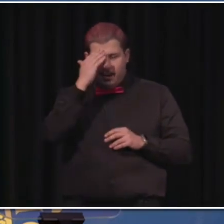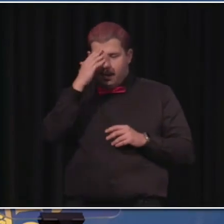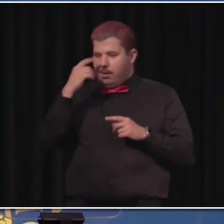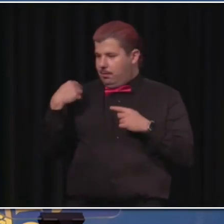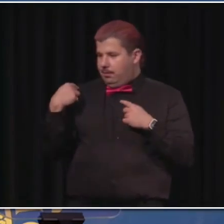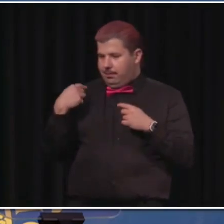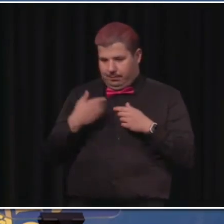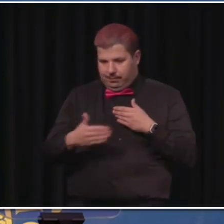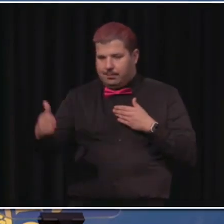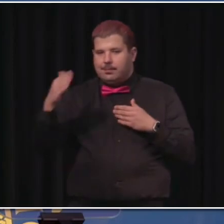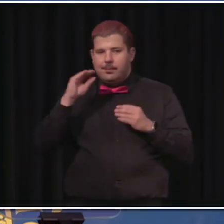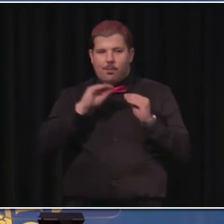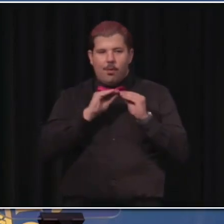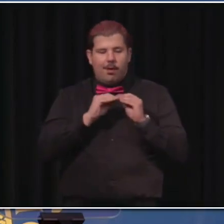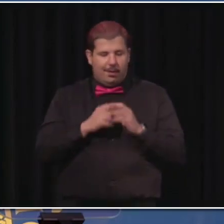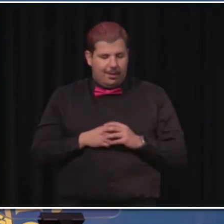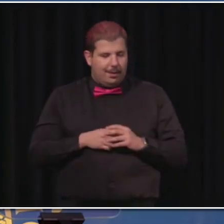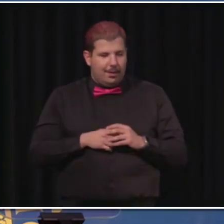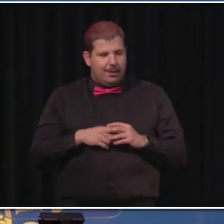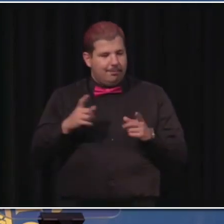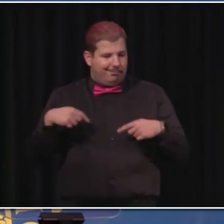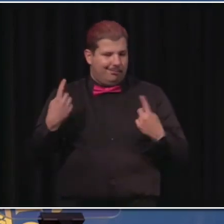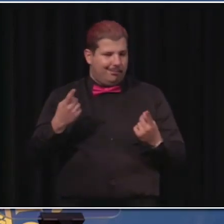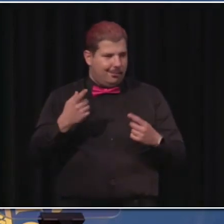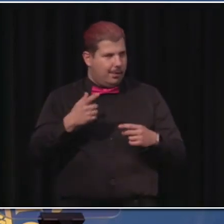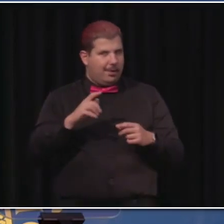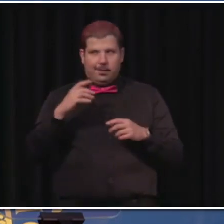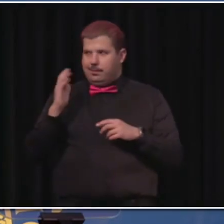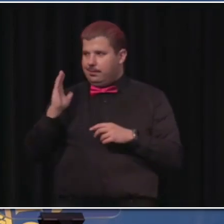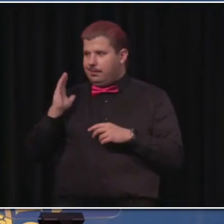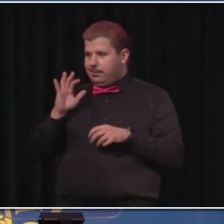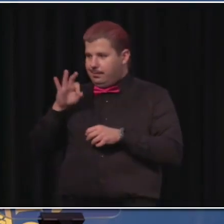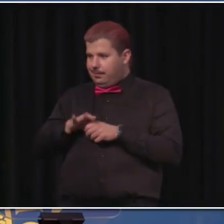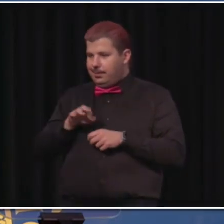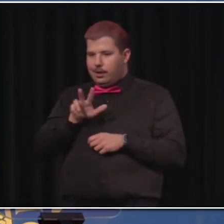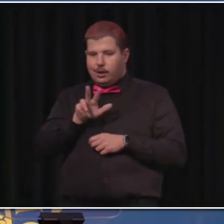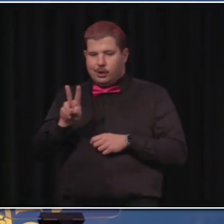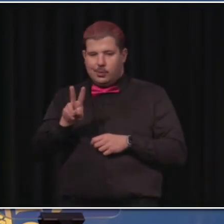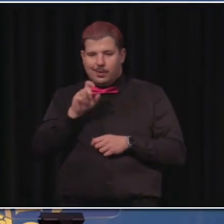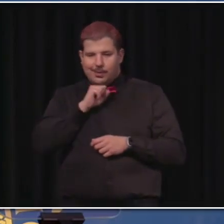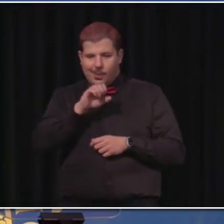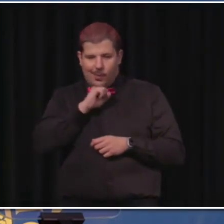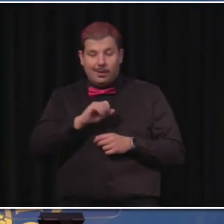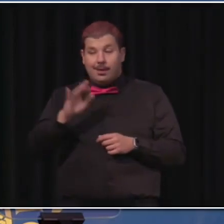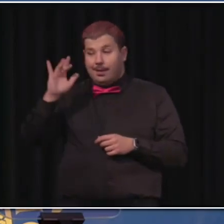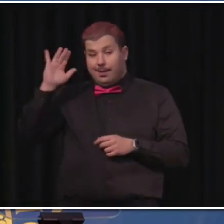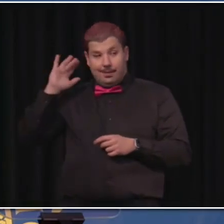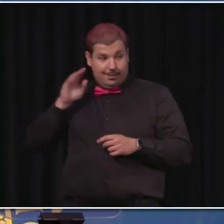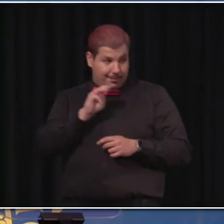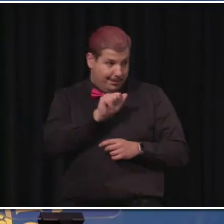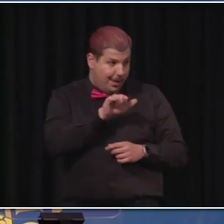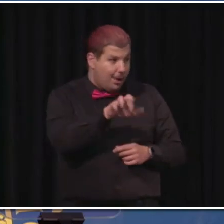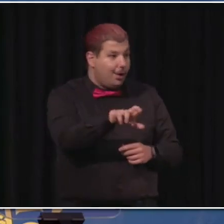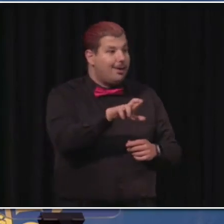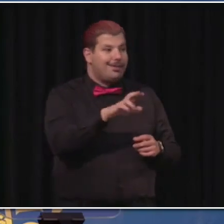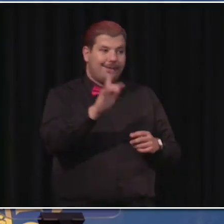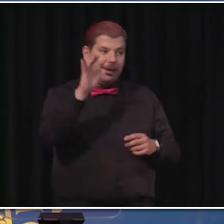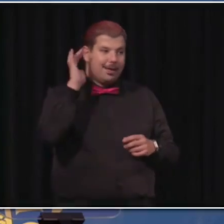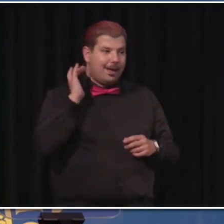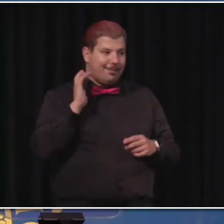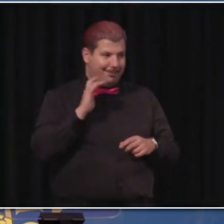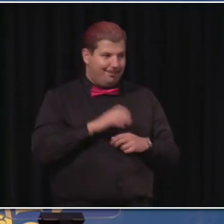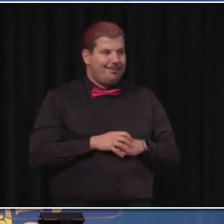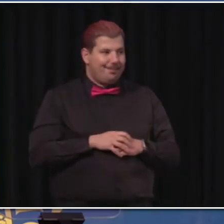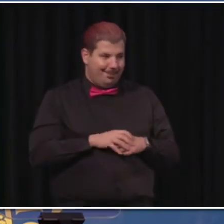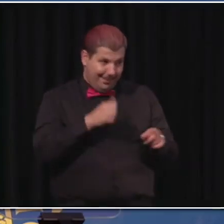come. Now, I've been around for a while. I got elected back when I was 32 years old. So that was a long time ago, Mayor. That was a long time ago.